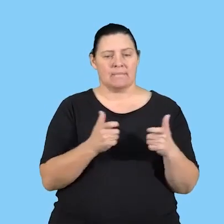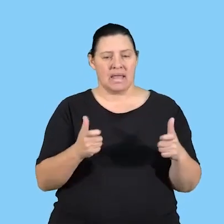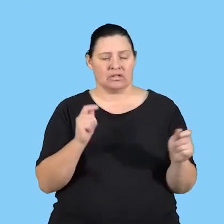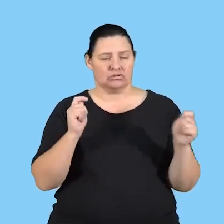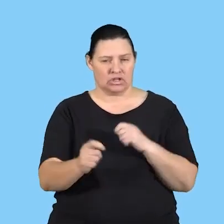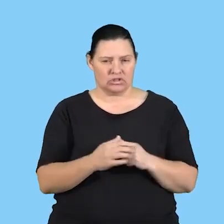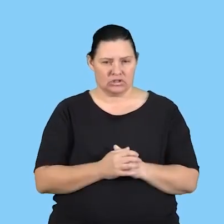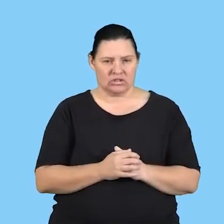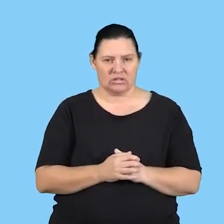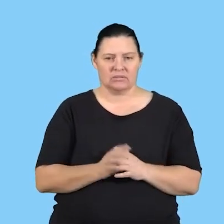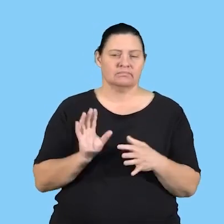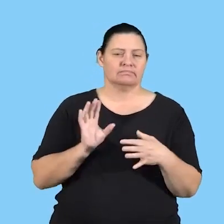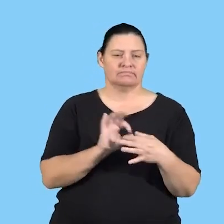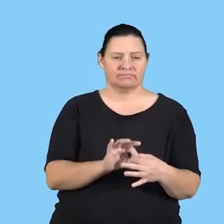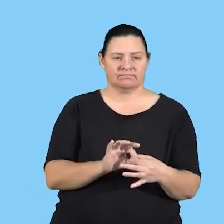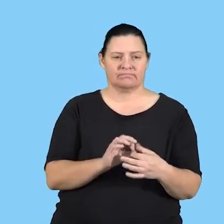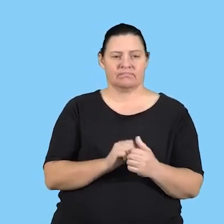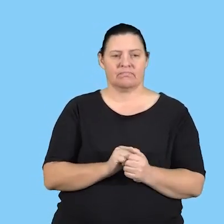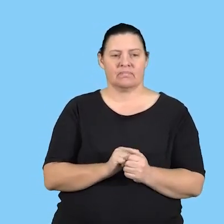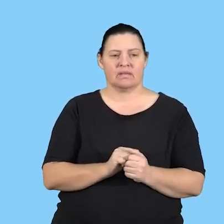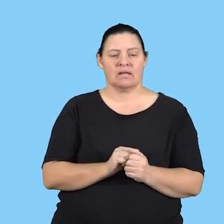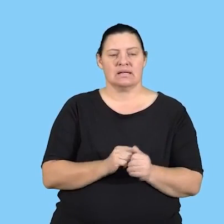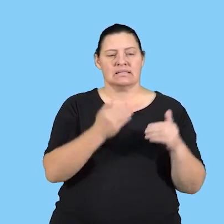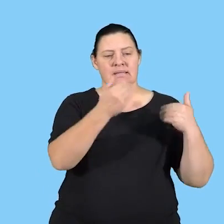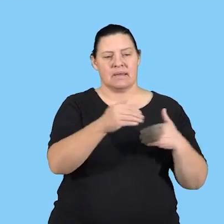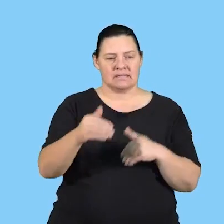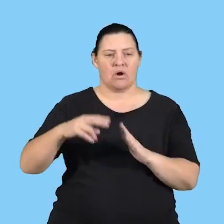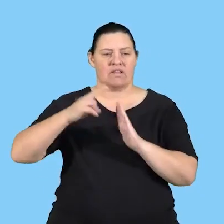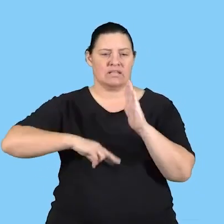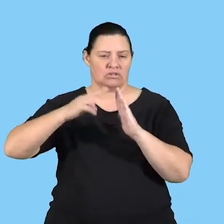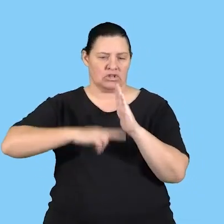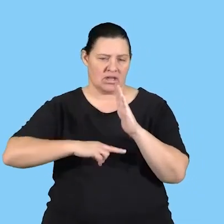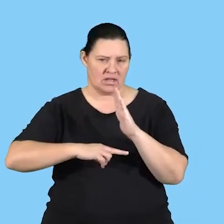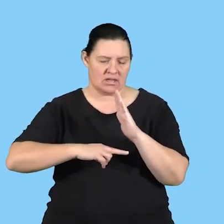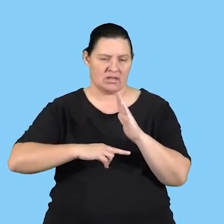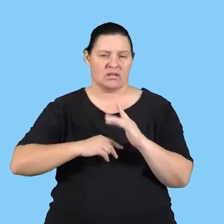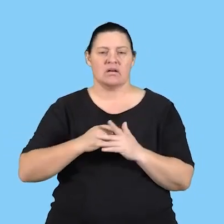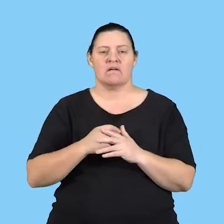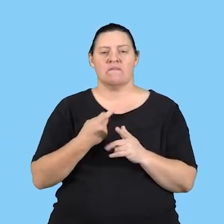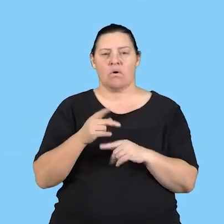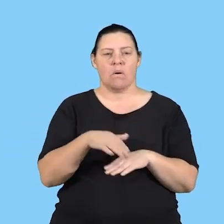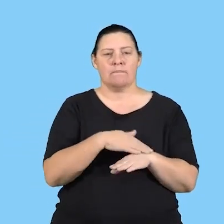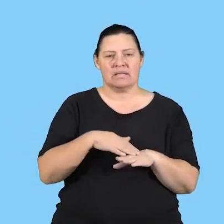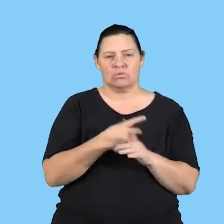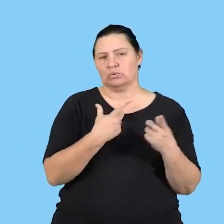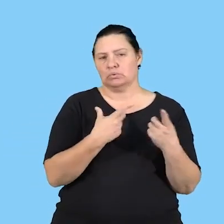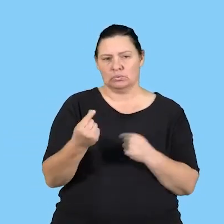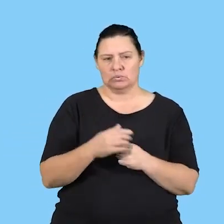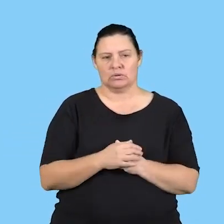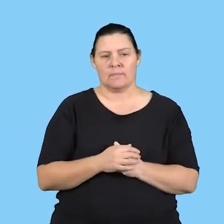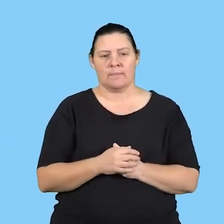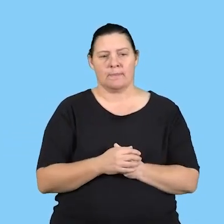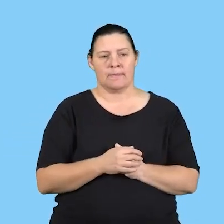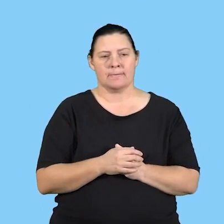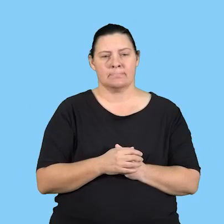major change related to semesterizing of literature. Basically, what we did there